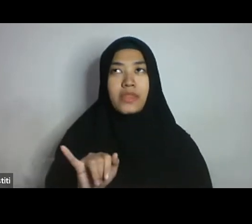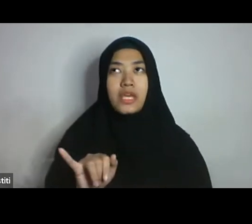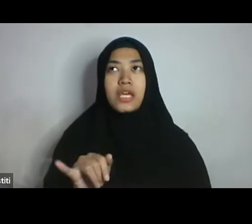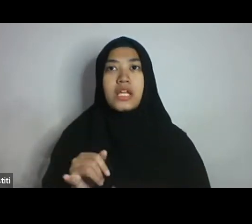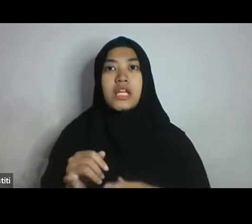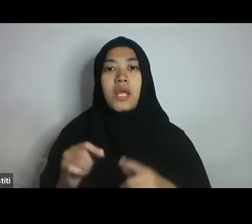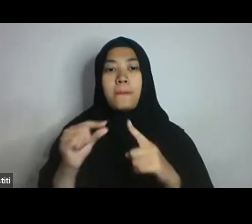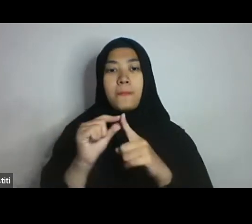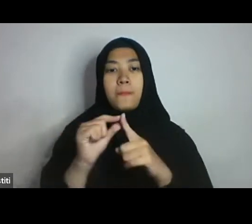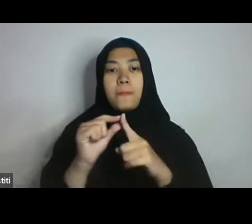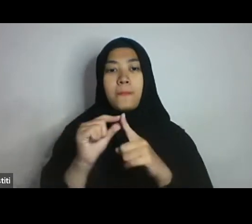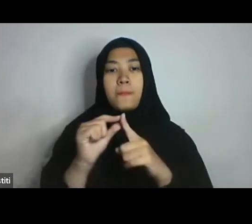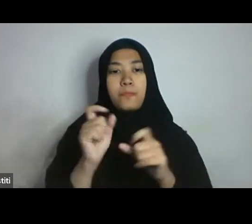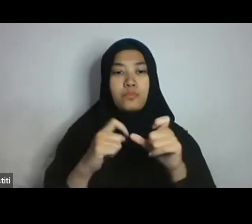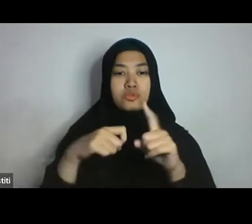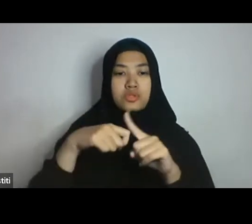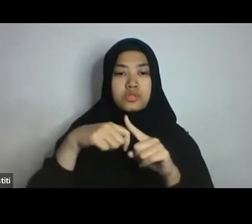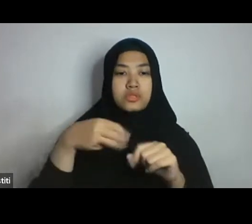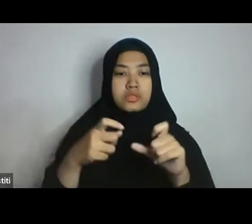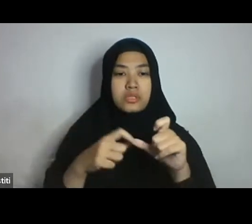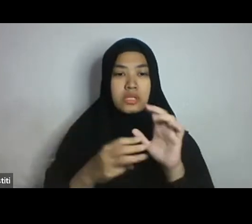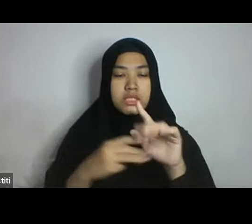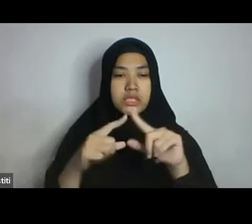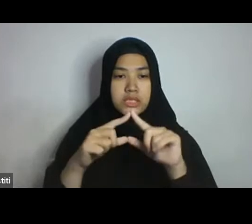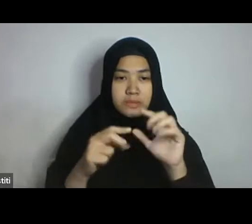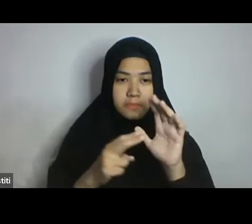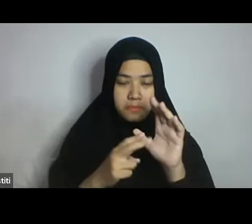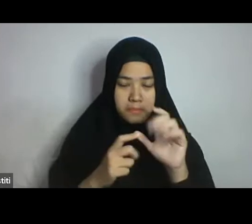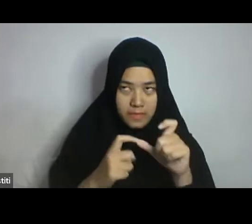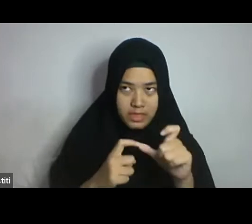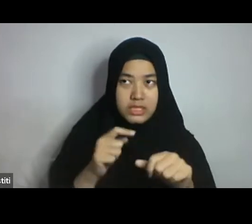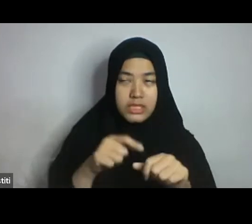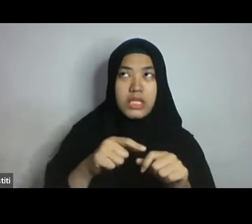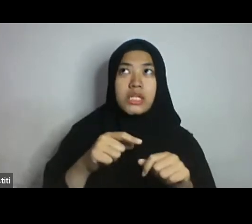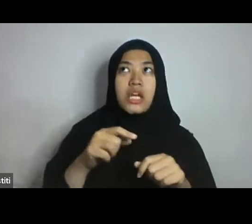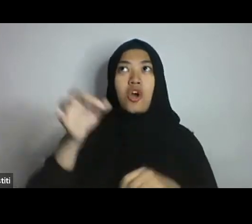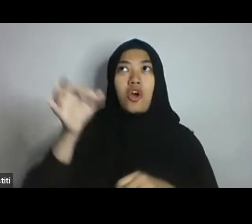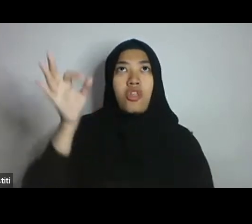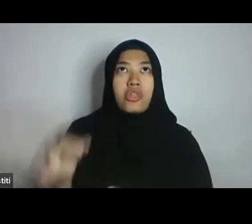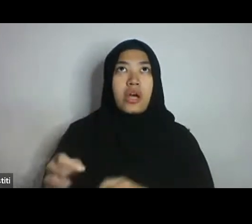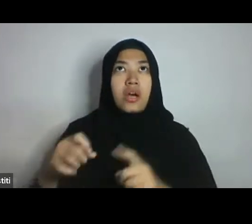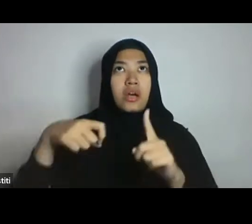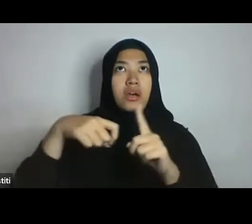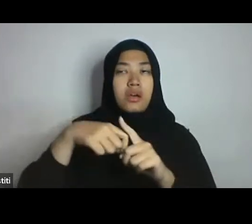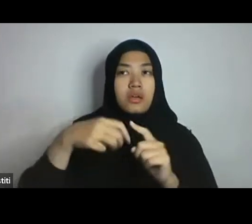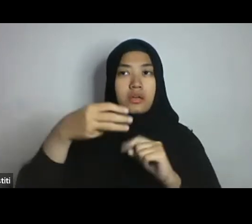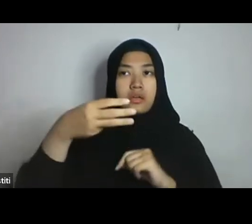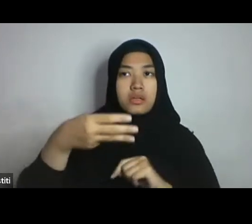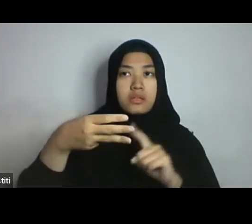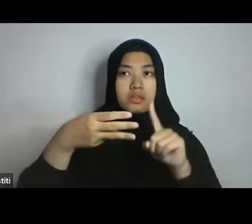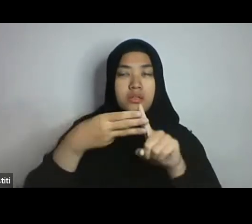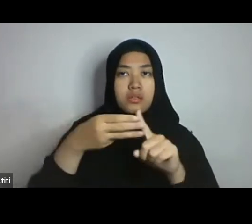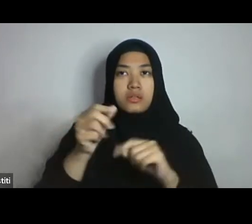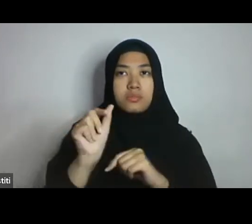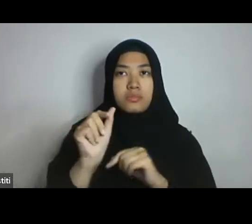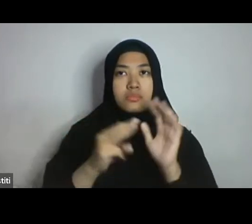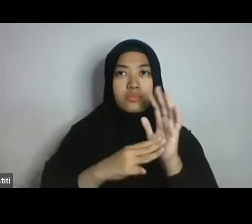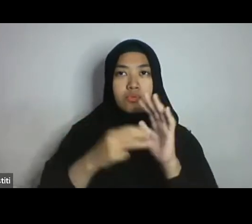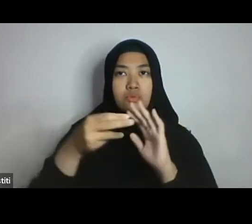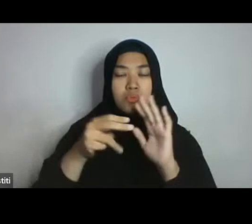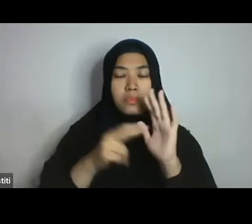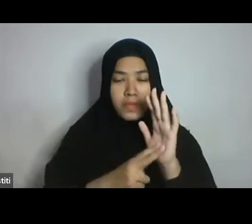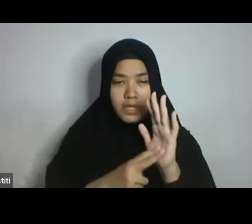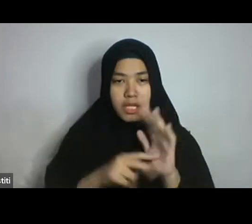There was an unofficial pantry not for people with